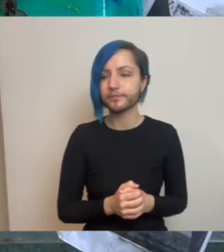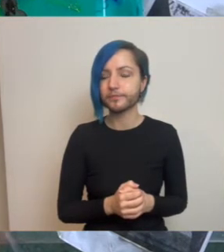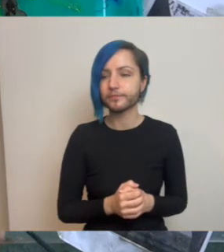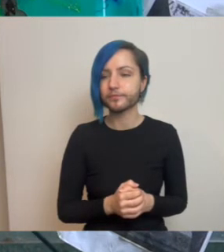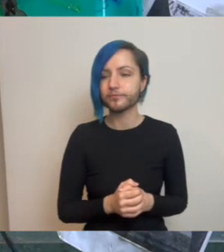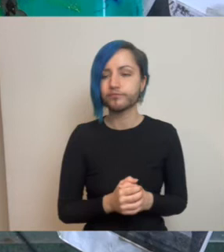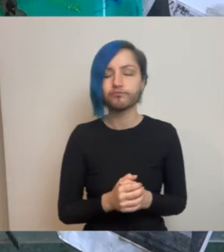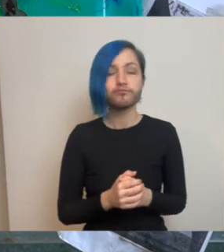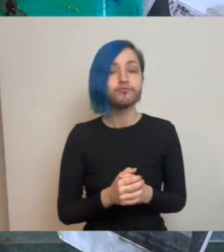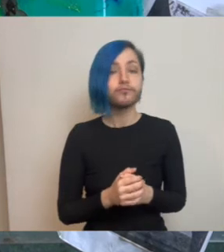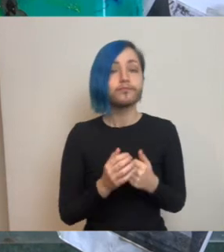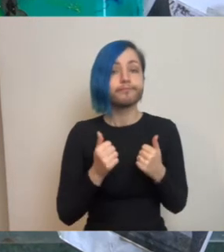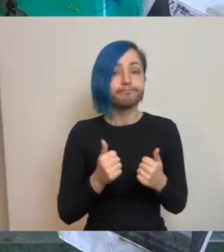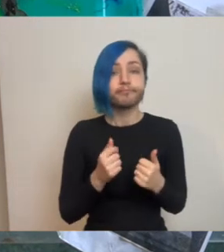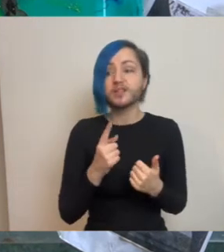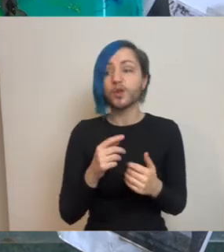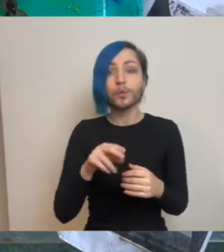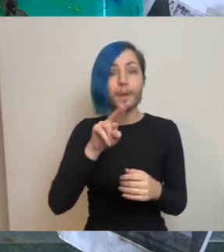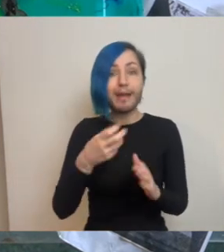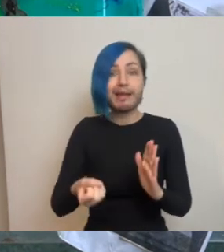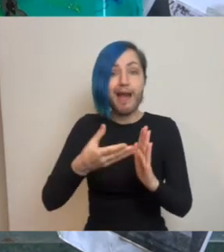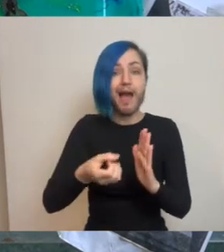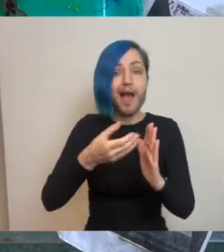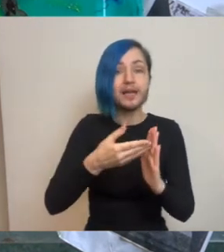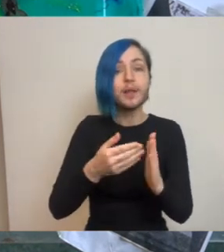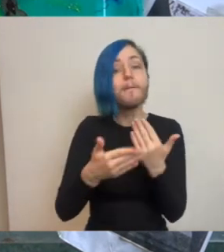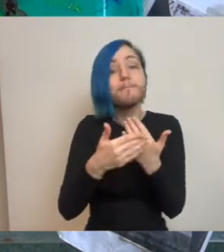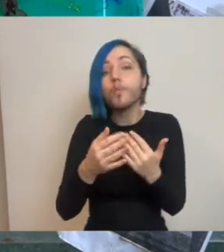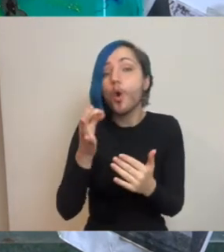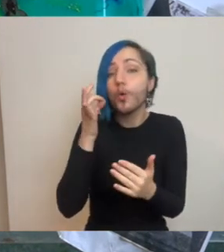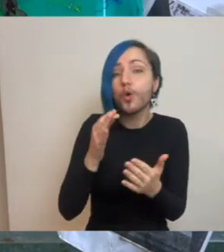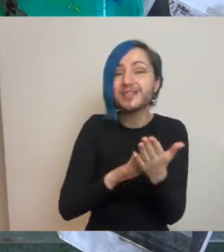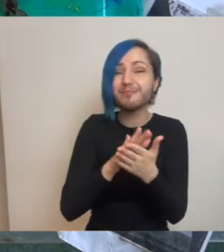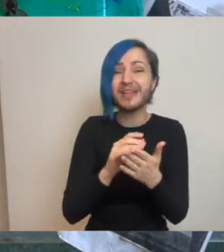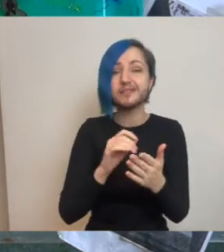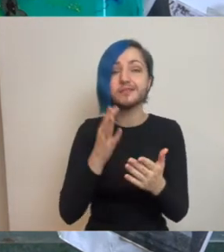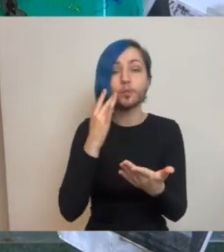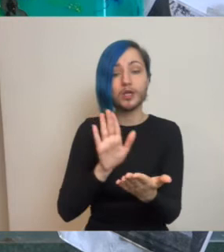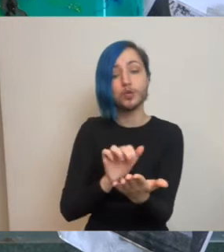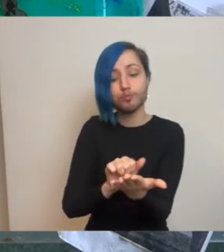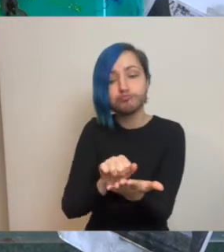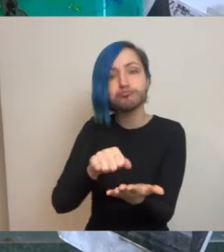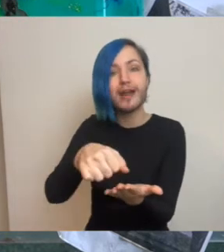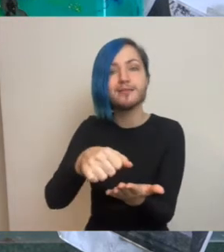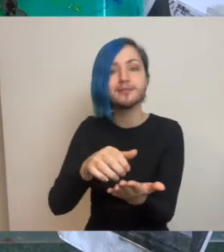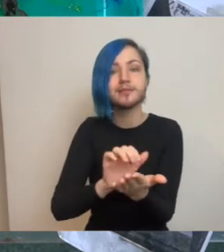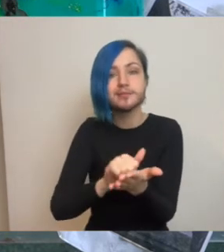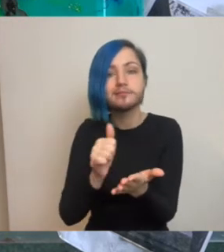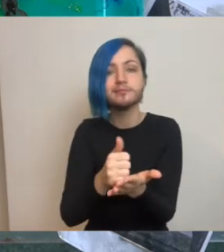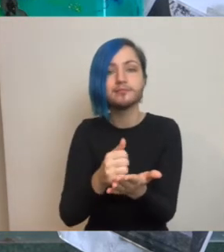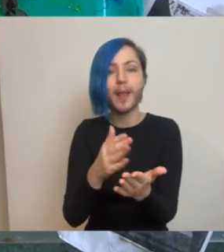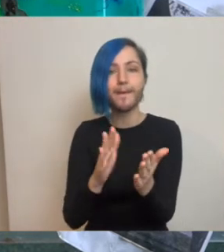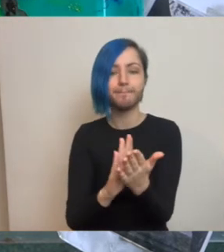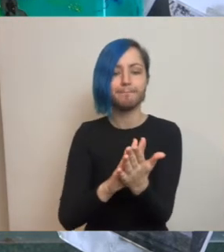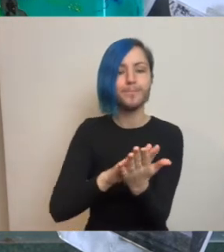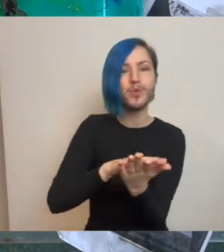So with adding paint, the waterier it is, the more it will move when you print, so be mindful of that. The thicker it is, the more it will stay when